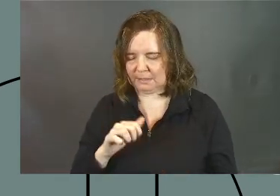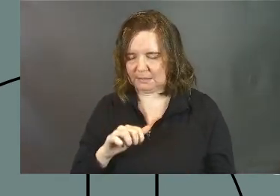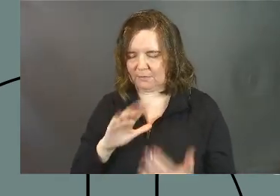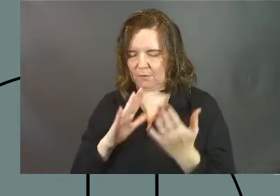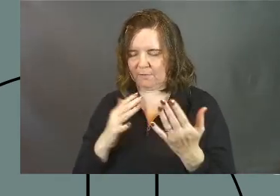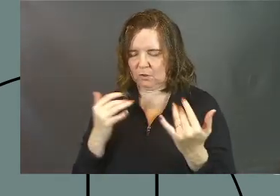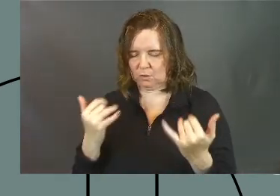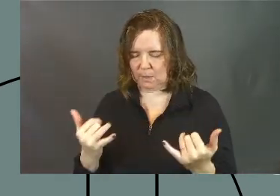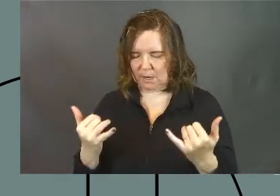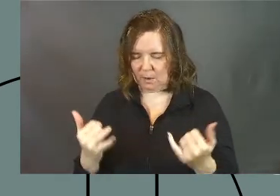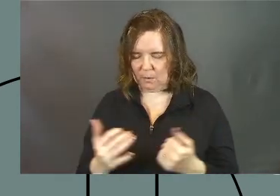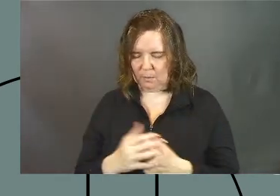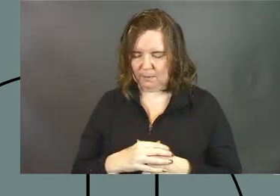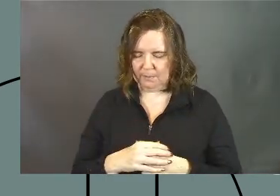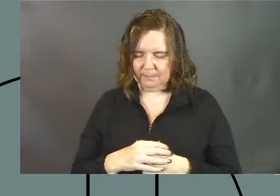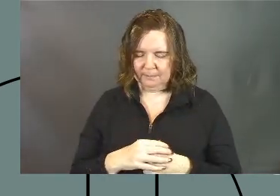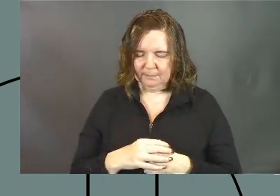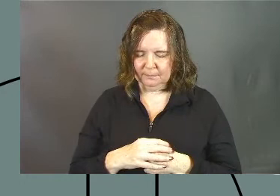of us right now.